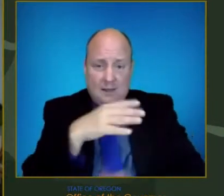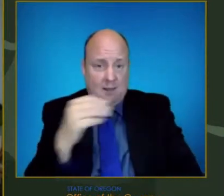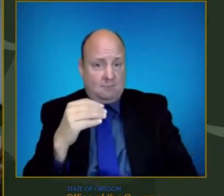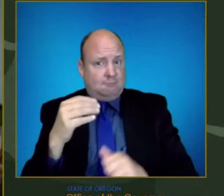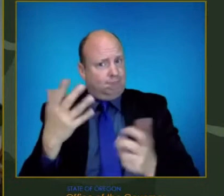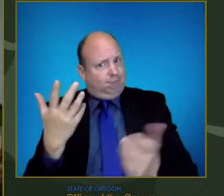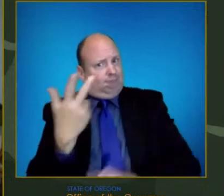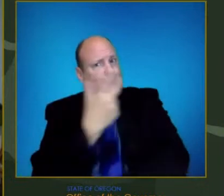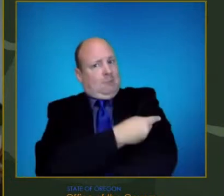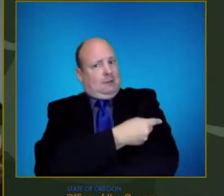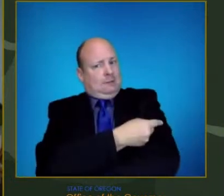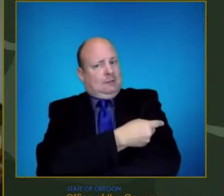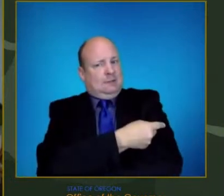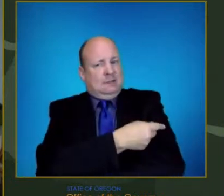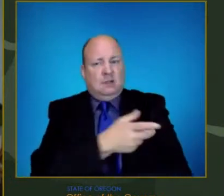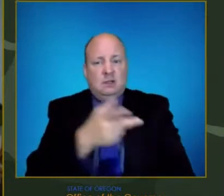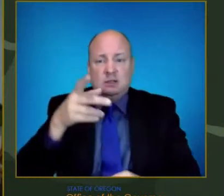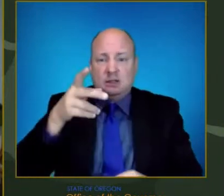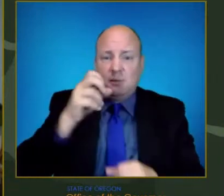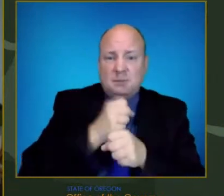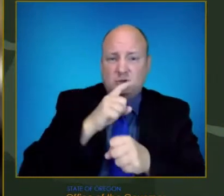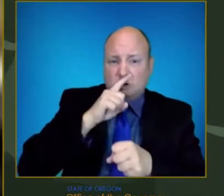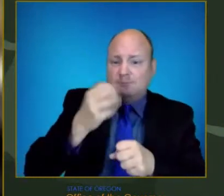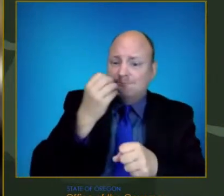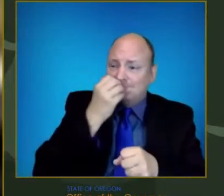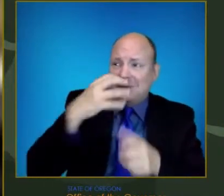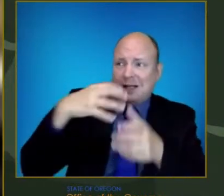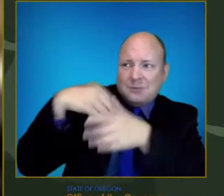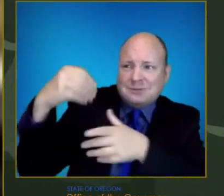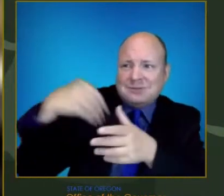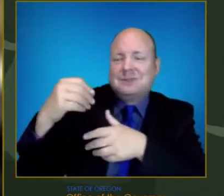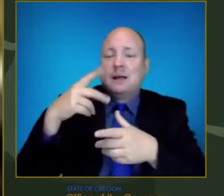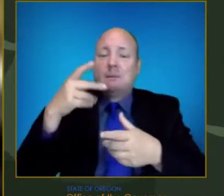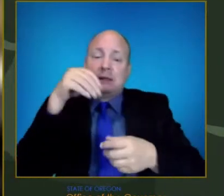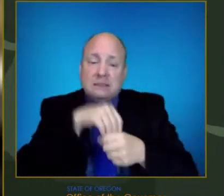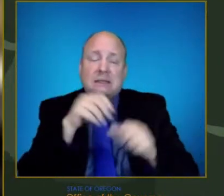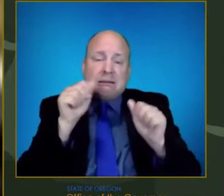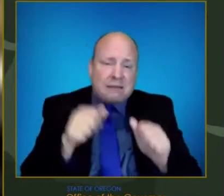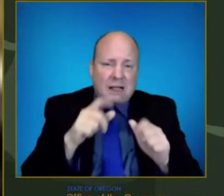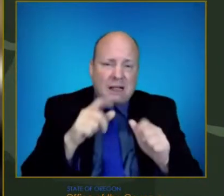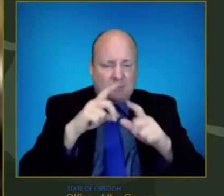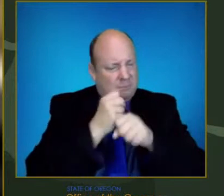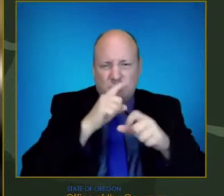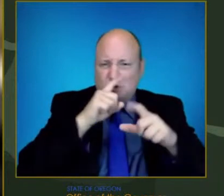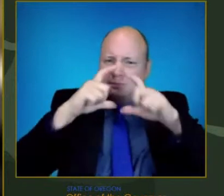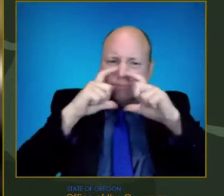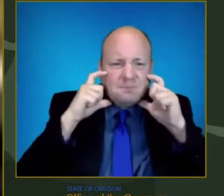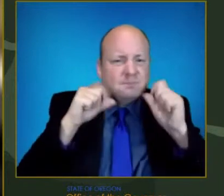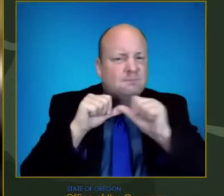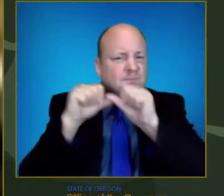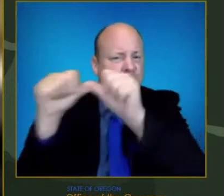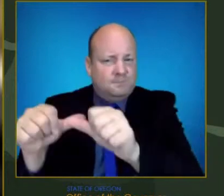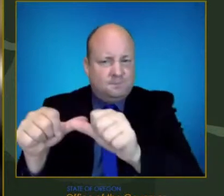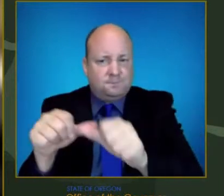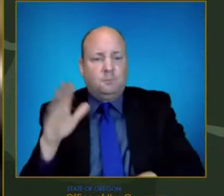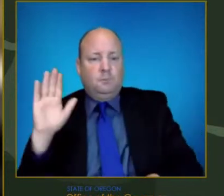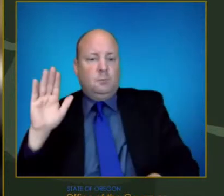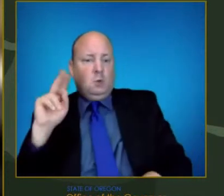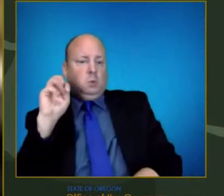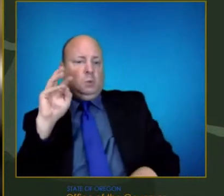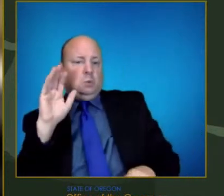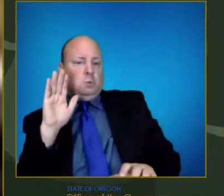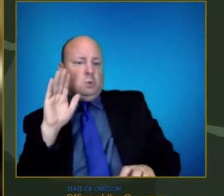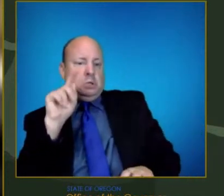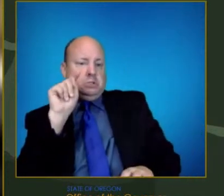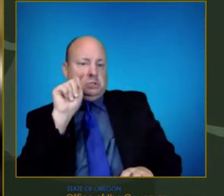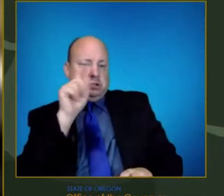settings. If I could just chime in here, Gary, I did not mean to imply that we were not seeing a spike in cases in